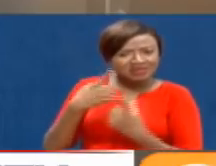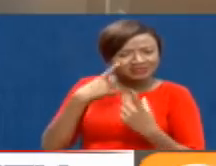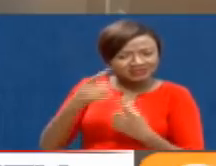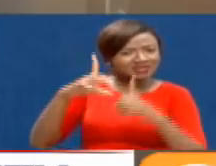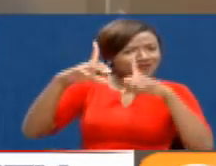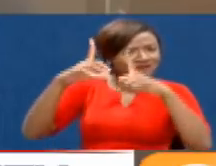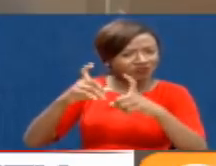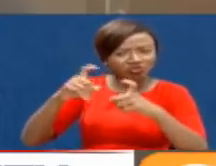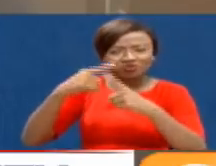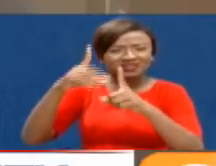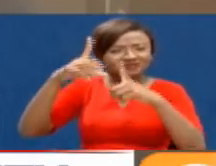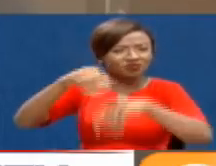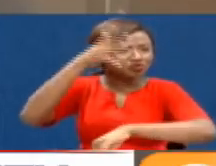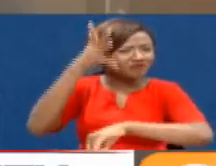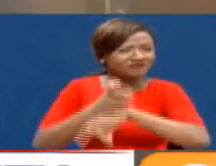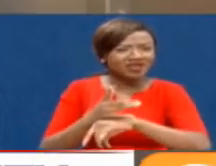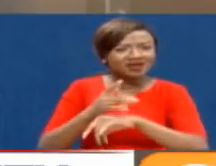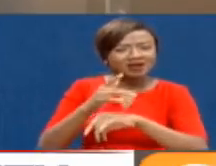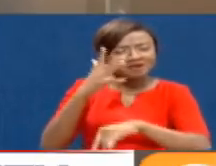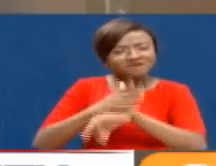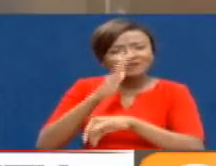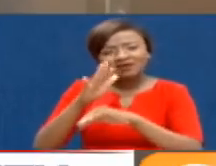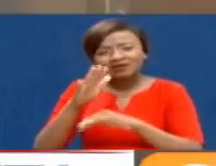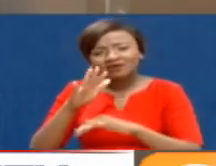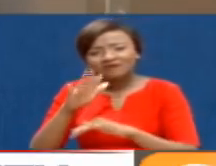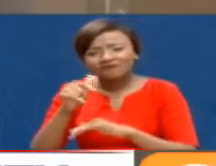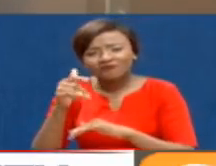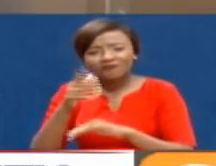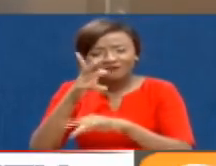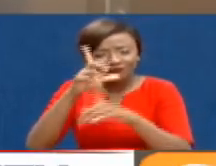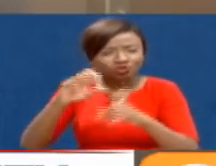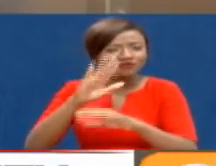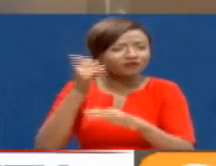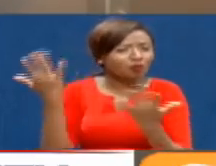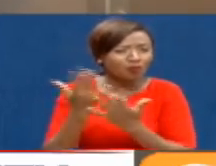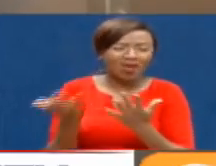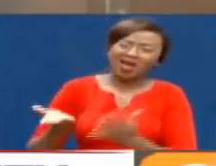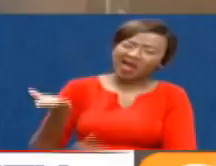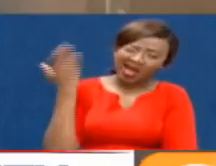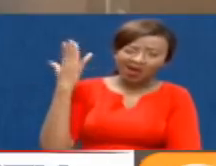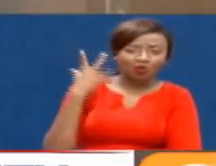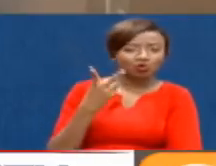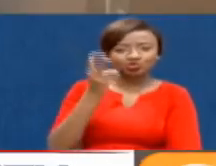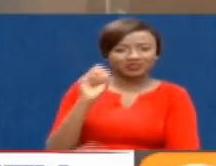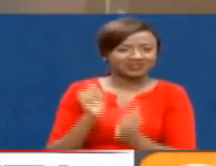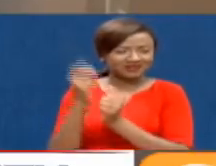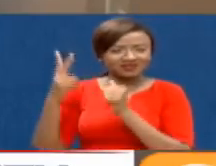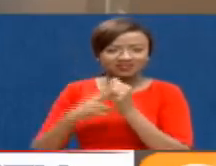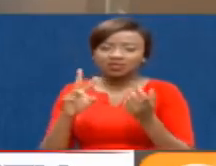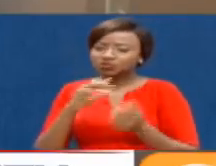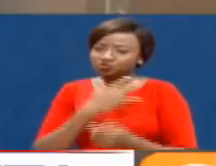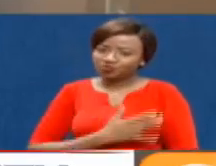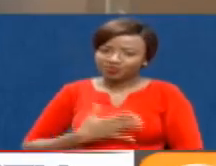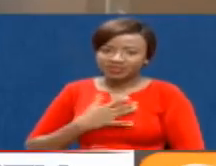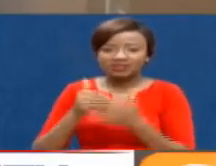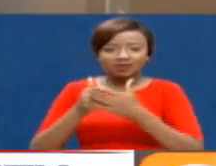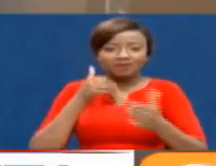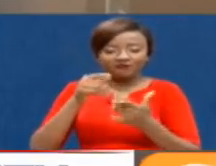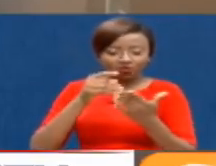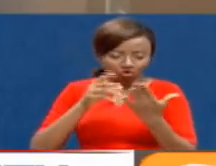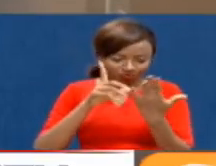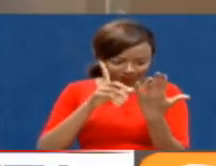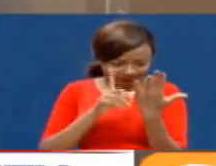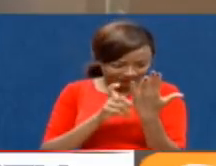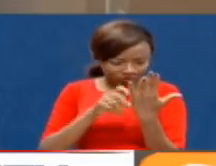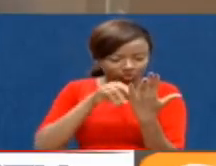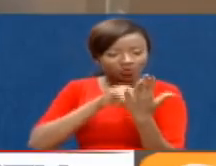better. You should not be misleading people like this and helping this infodemic grow even further. So before you share something, maybe you want to fact